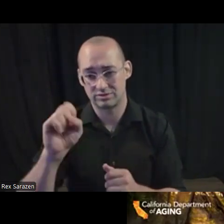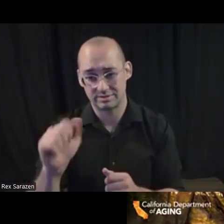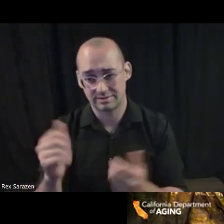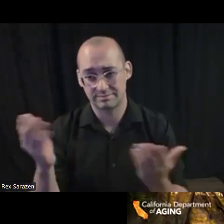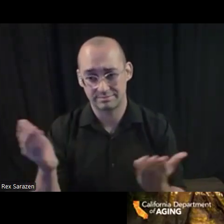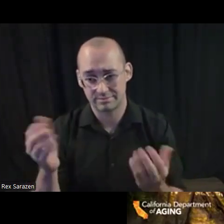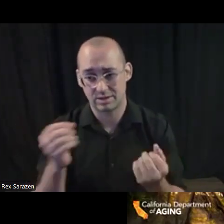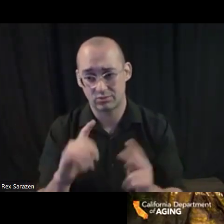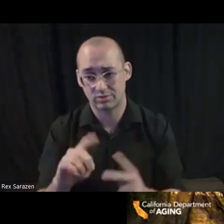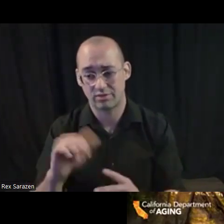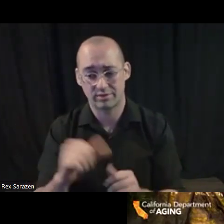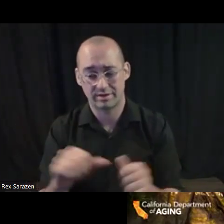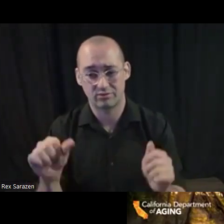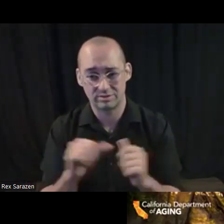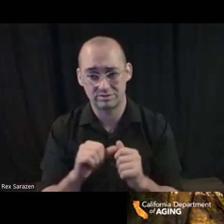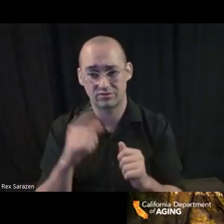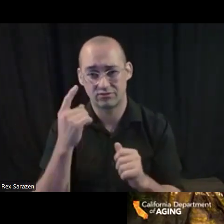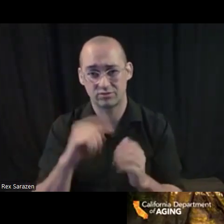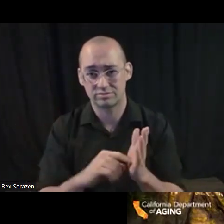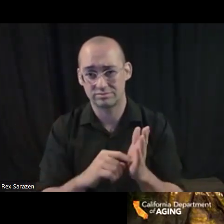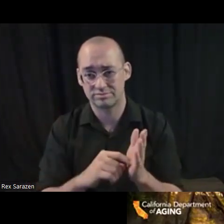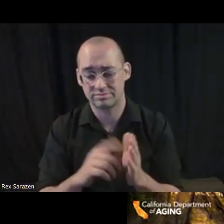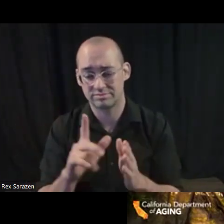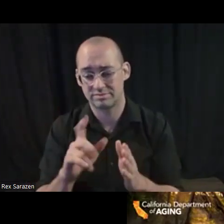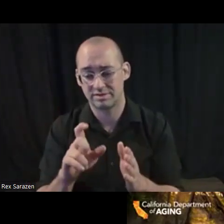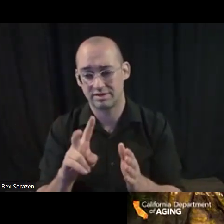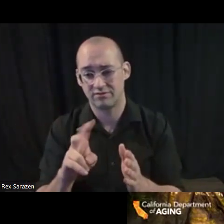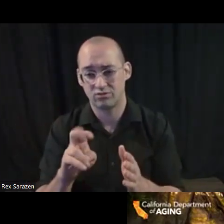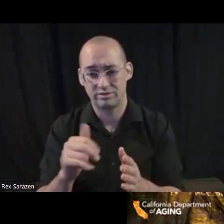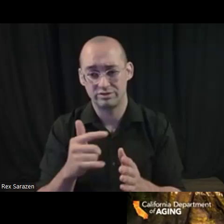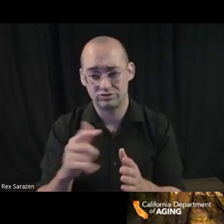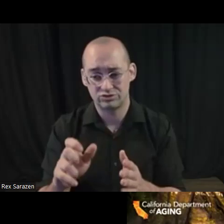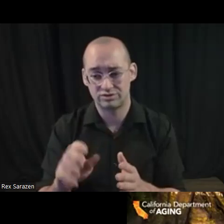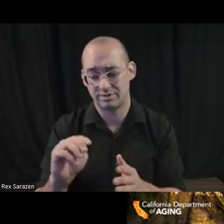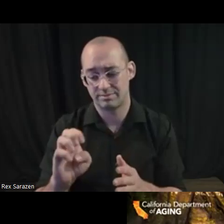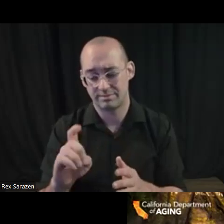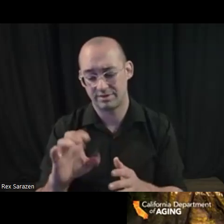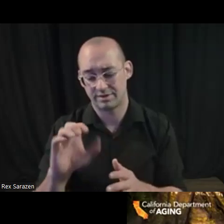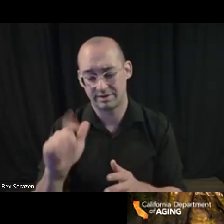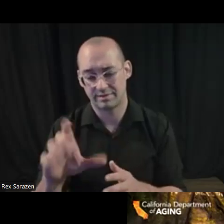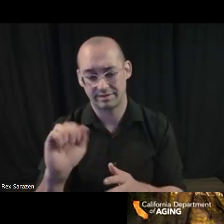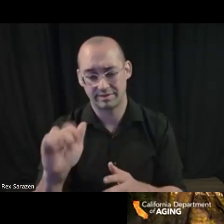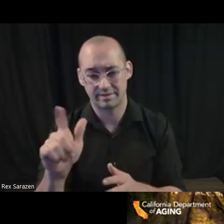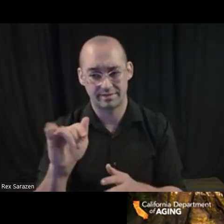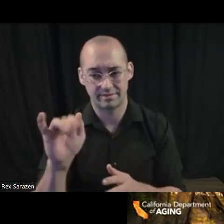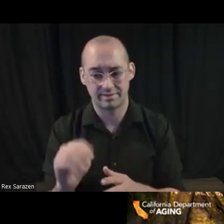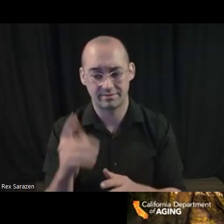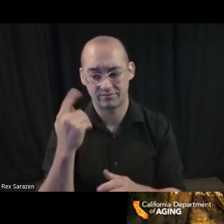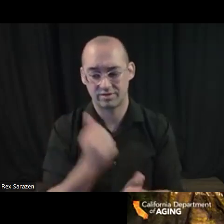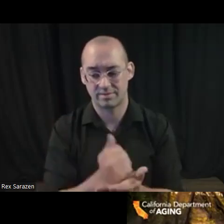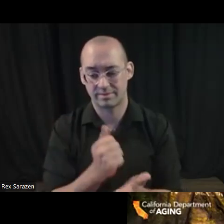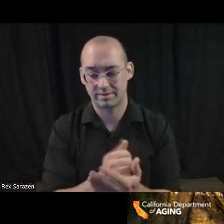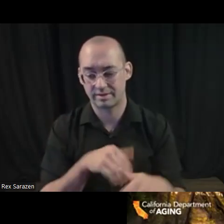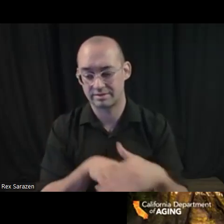other areas to leverage through Medi-Cal or Cal-AIM to be able to help people get access to those services